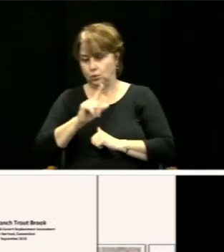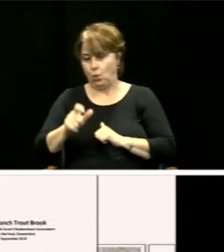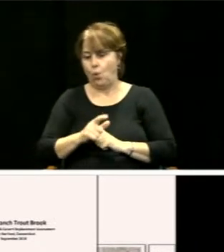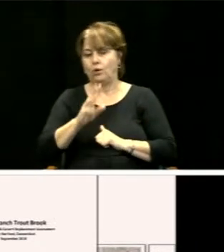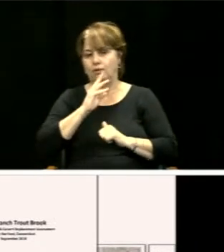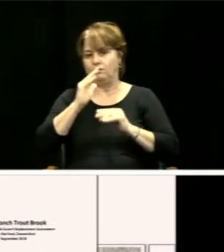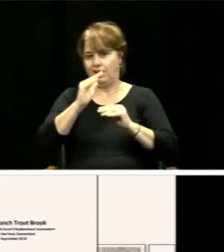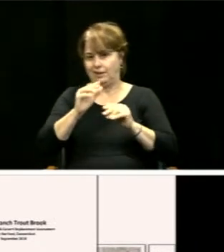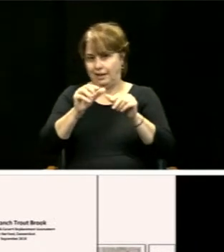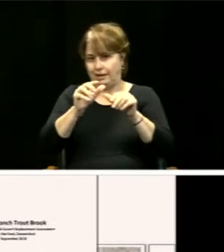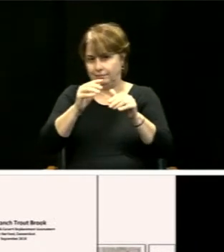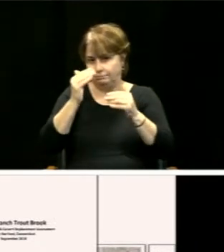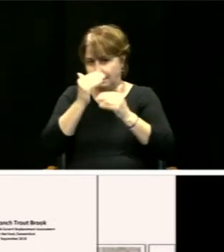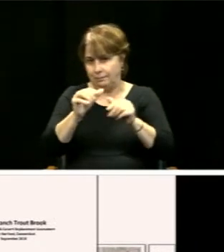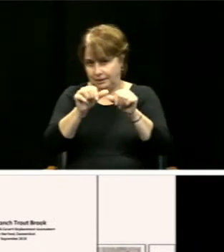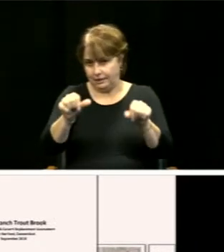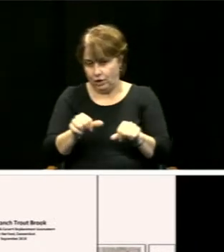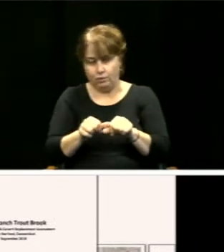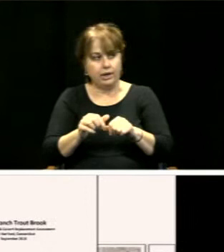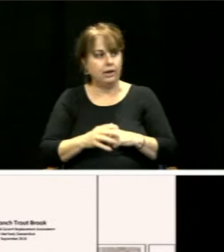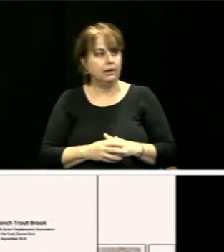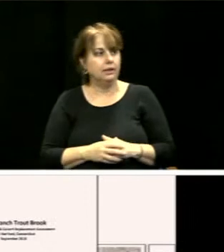area. So there is the Trout Brook Drive